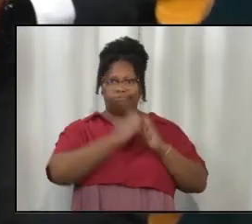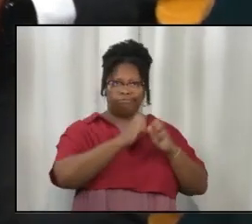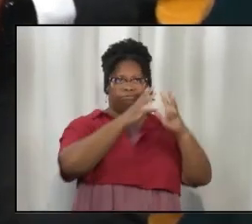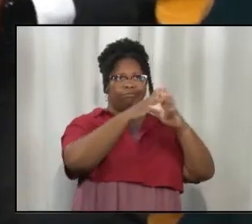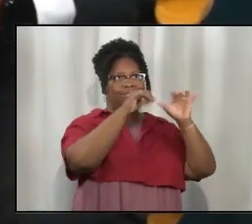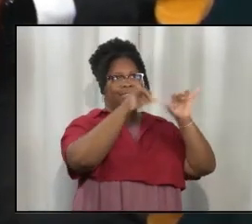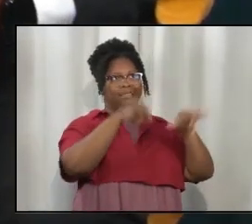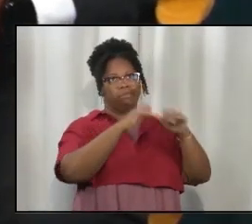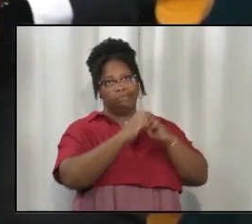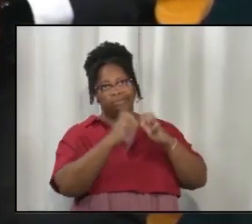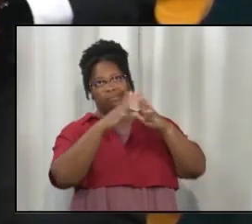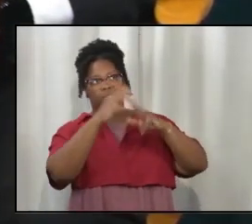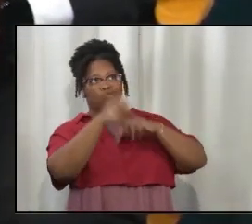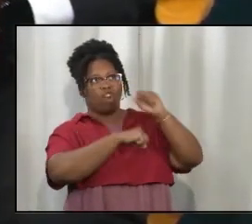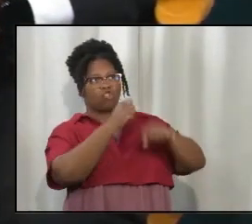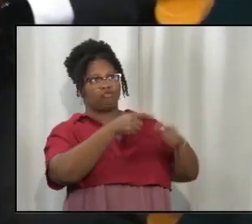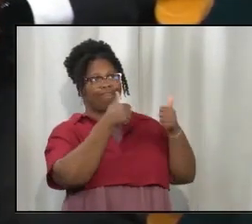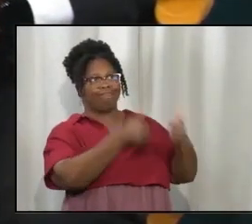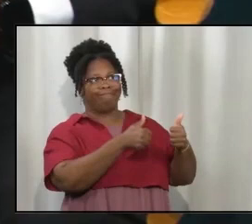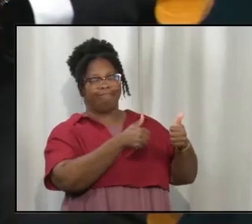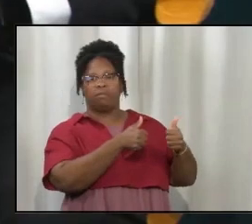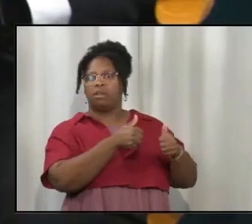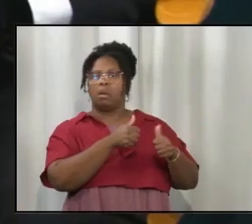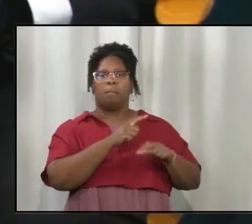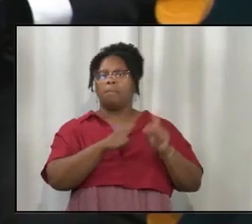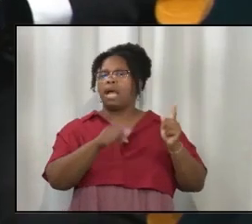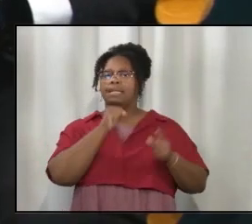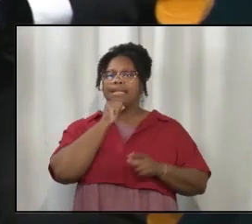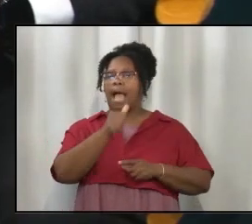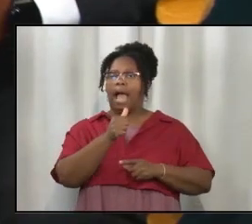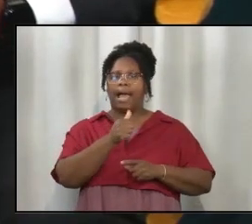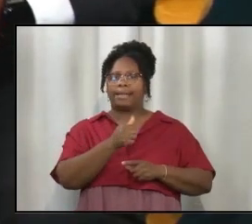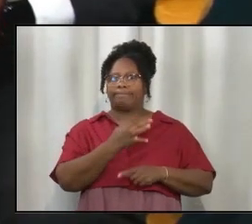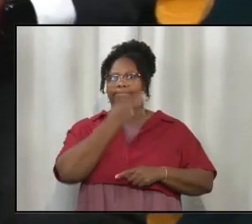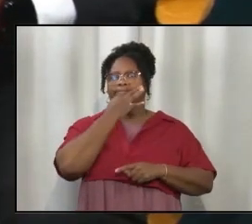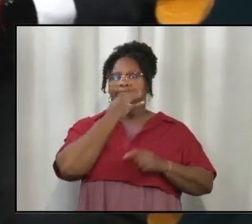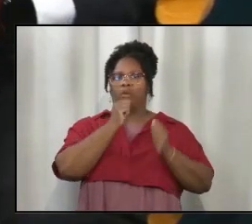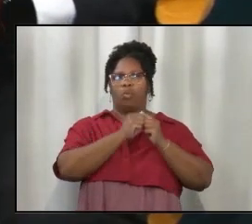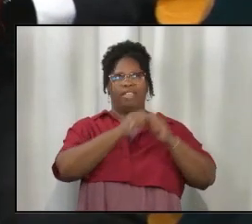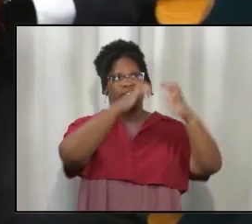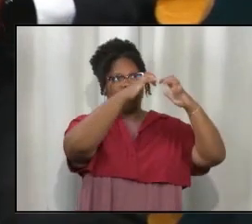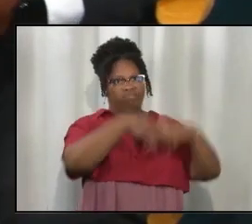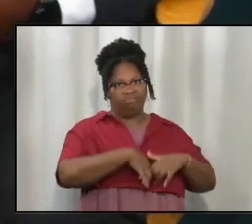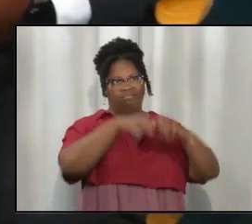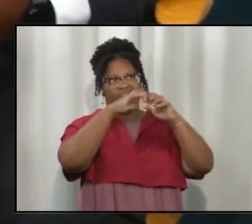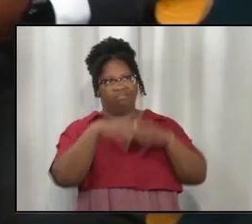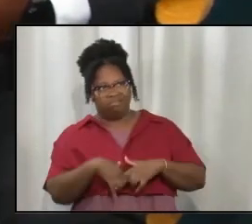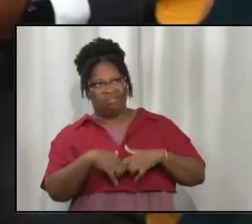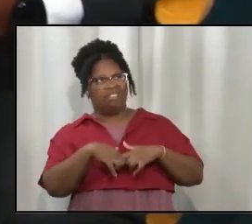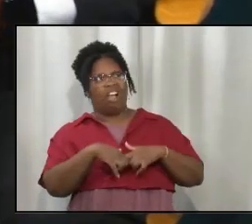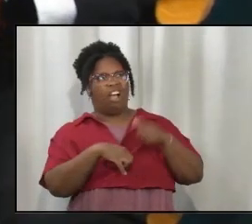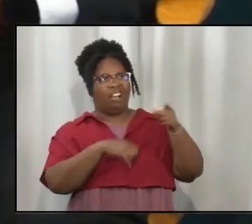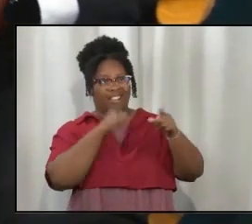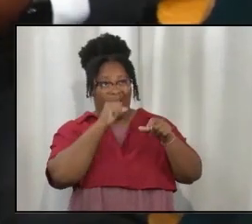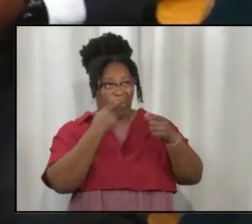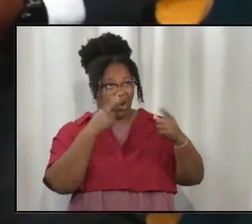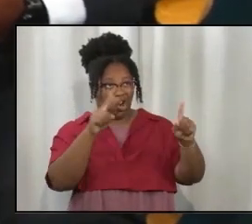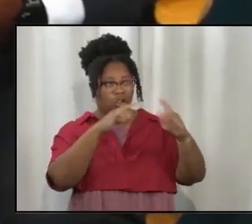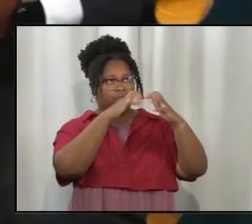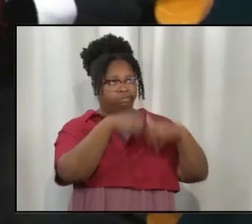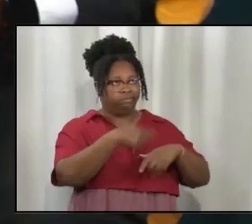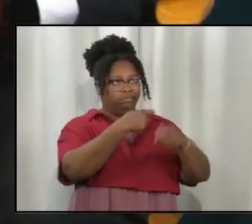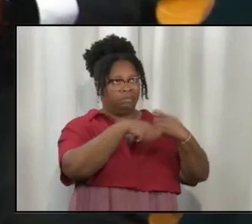structures, but we're not good at changing or not good at tearing down those systems and structures when we see that they don't work. And this